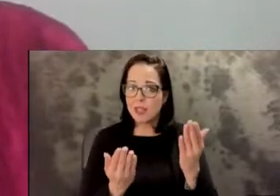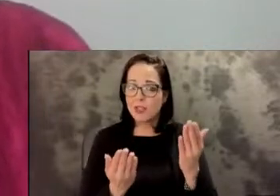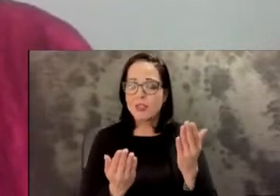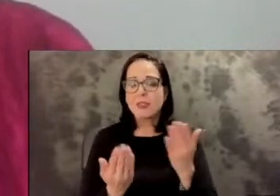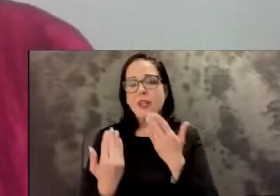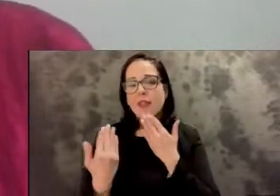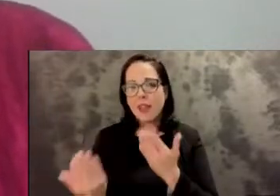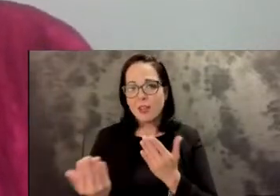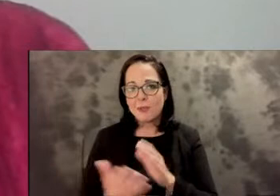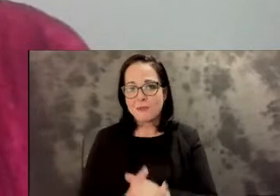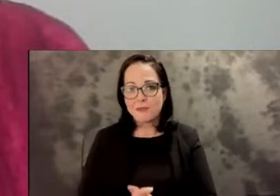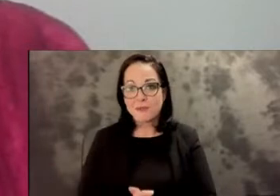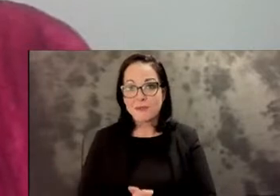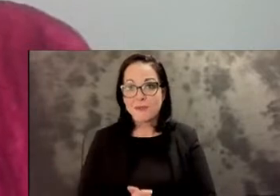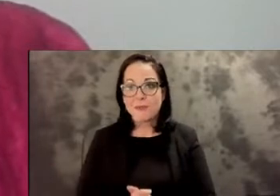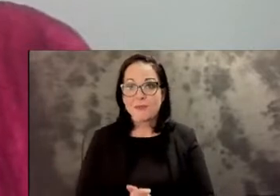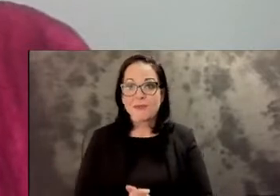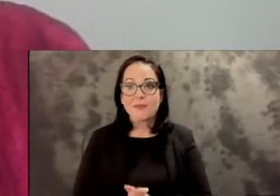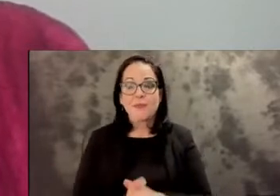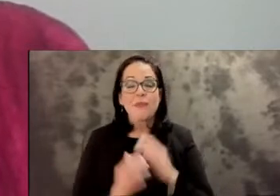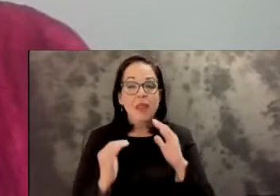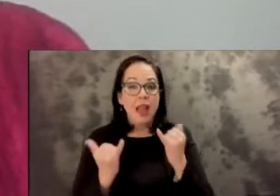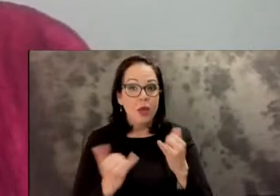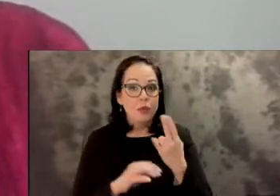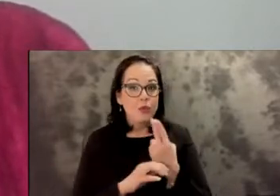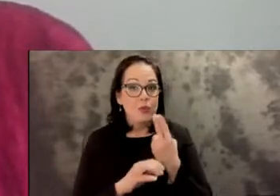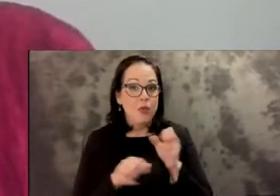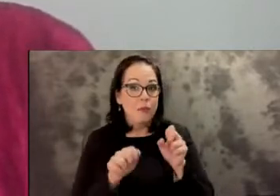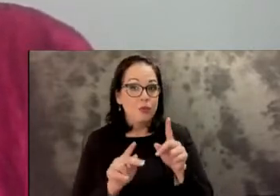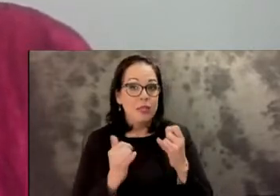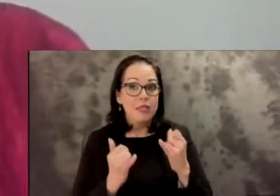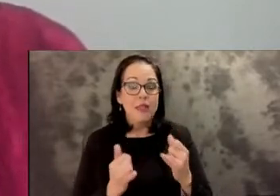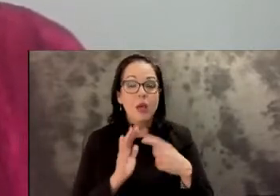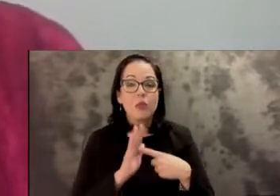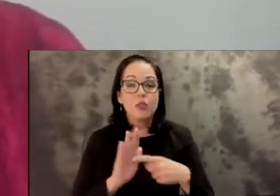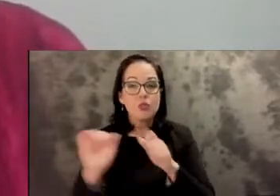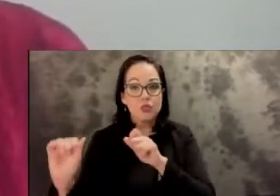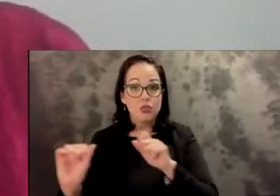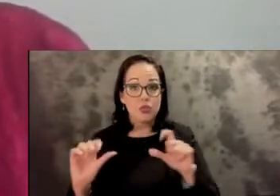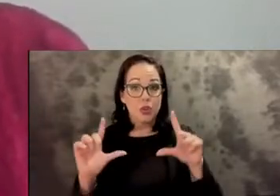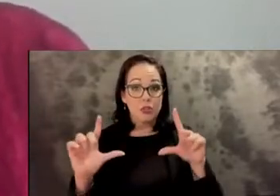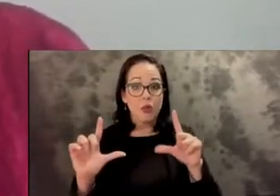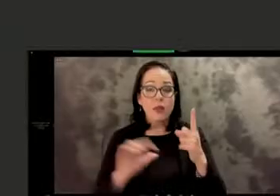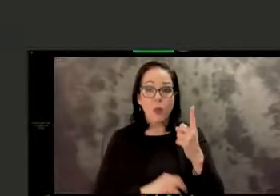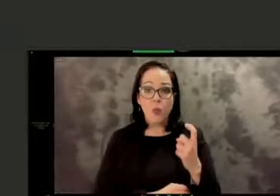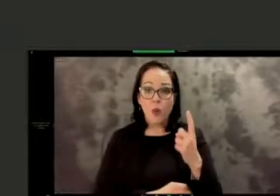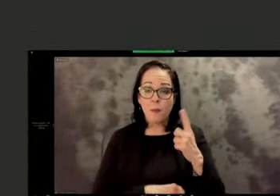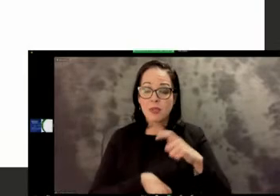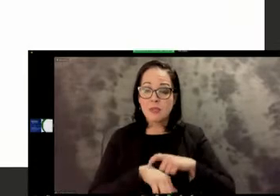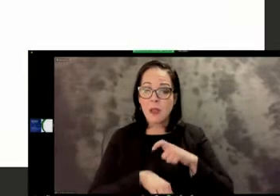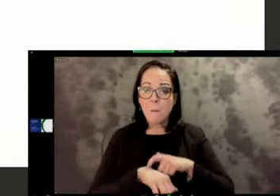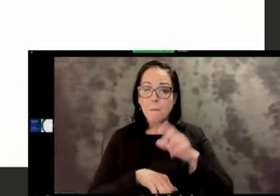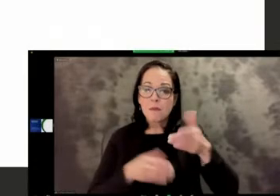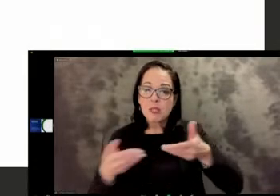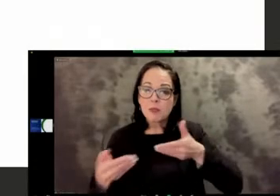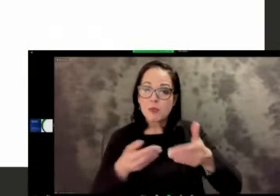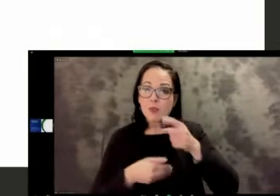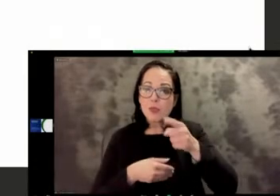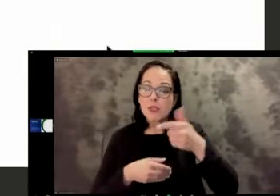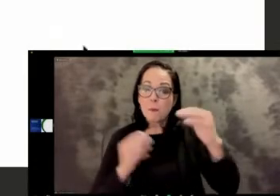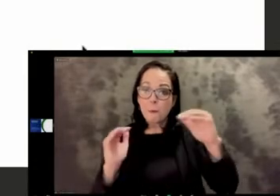you. I will use this opportunity as we show the slides one more time to introduce the